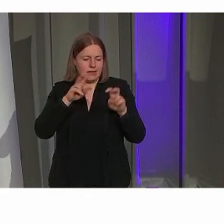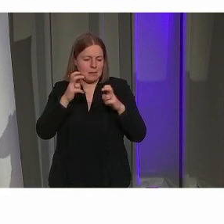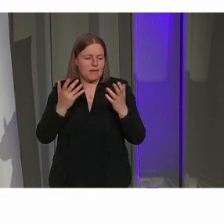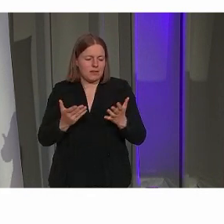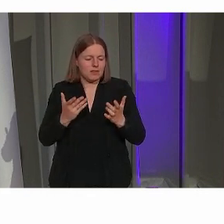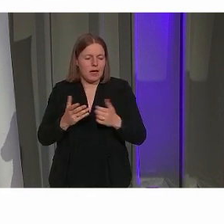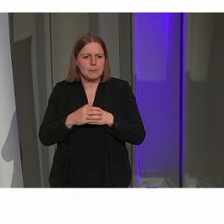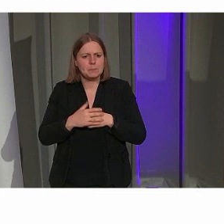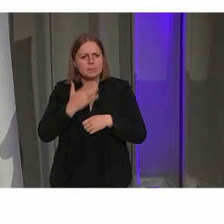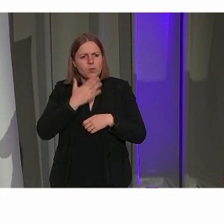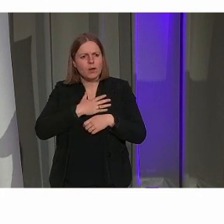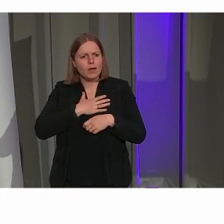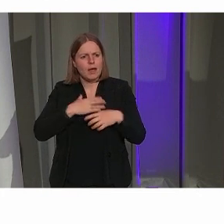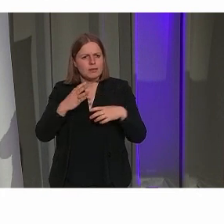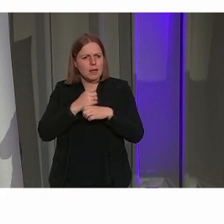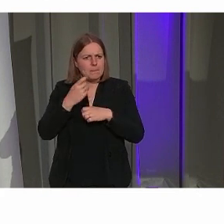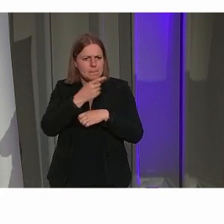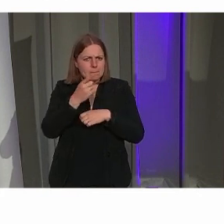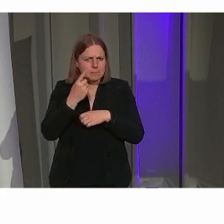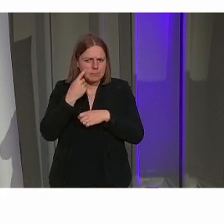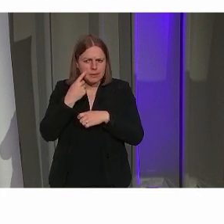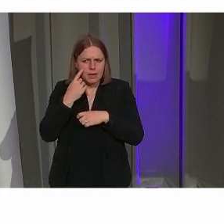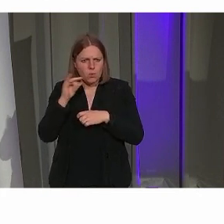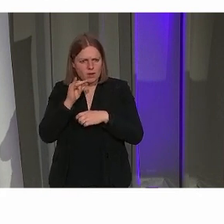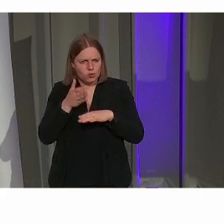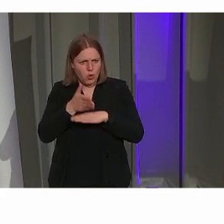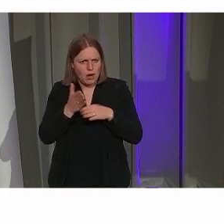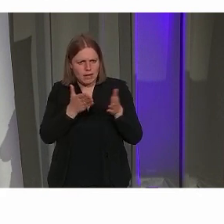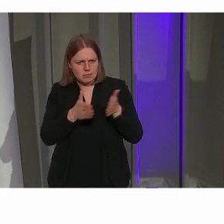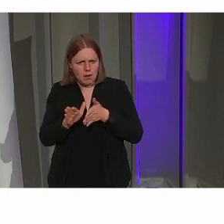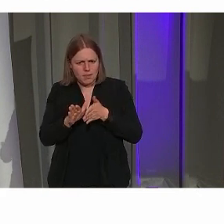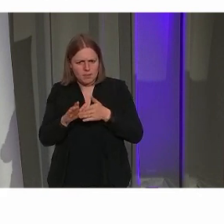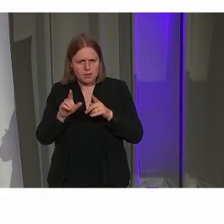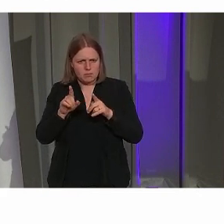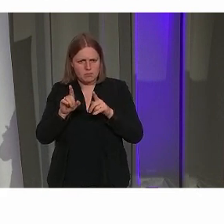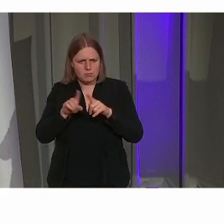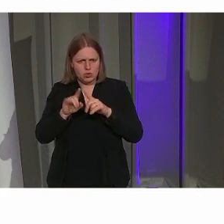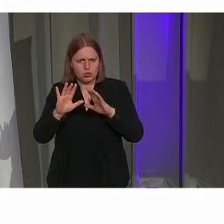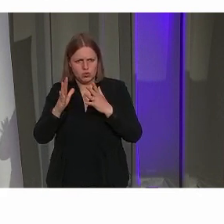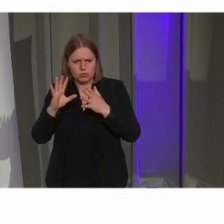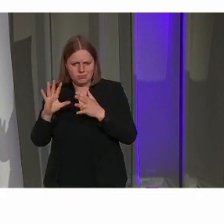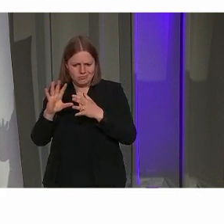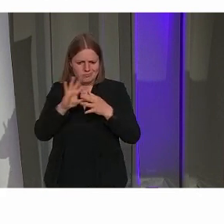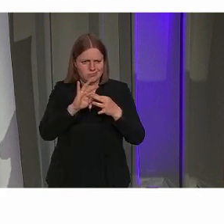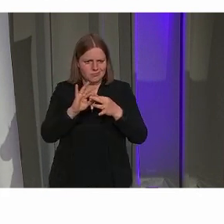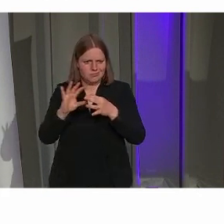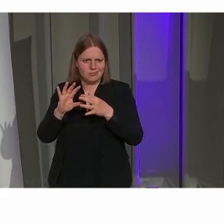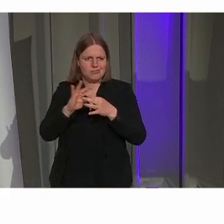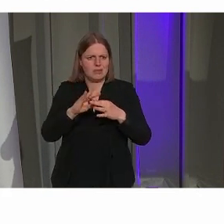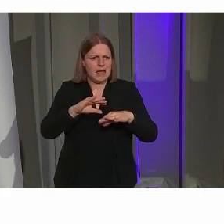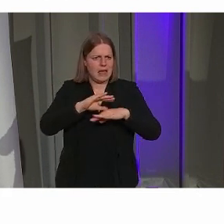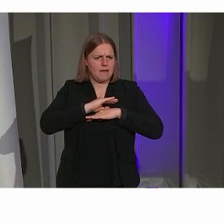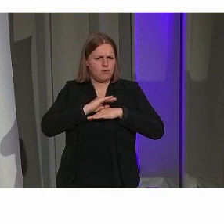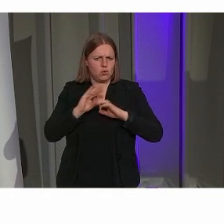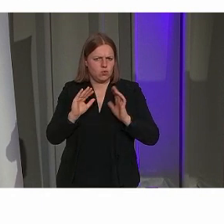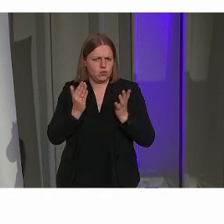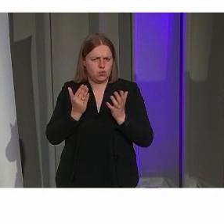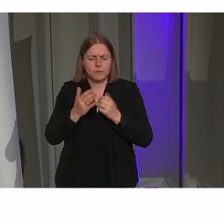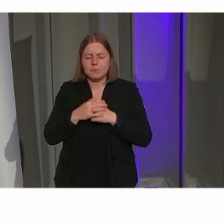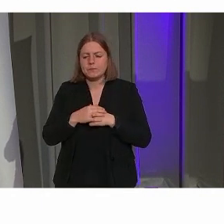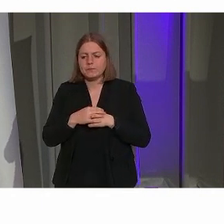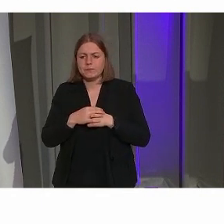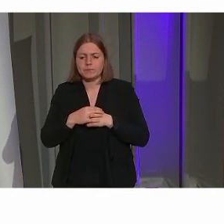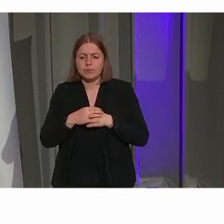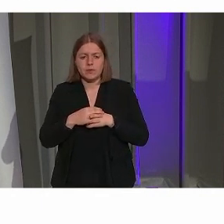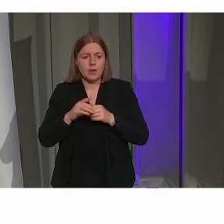my presentation today. I want to look at that plan together with you. I want to look at the links with heritage as